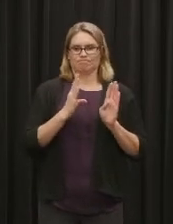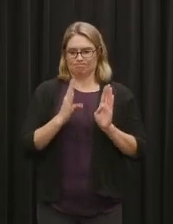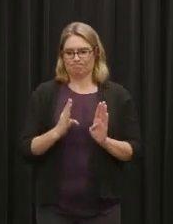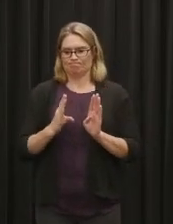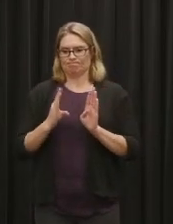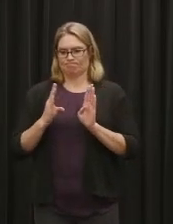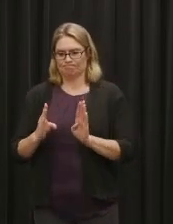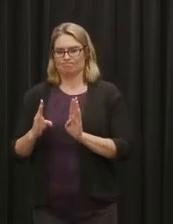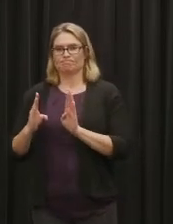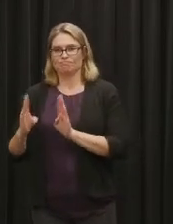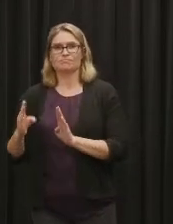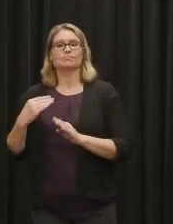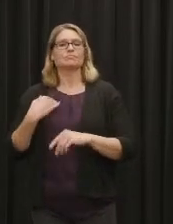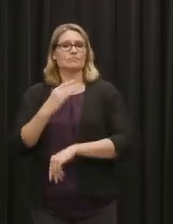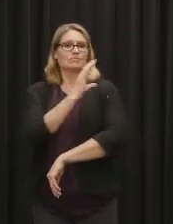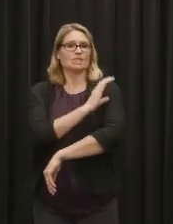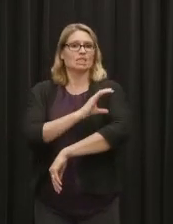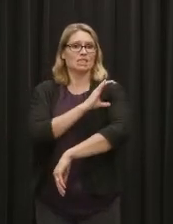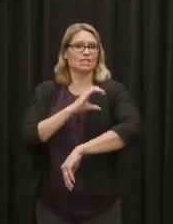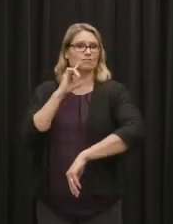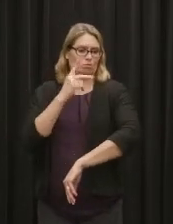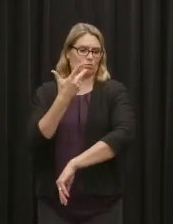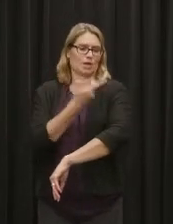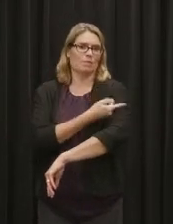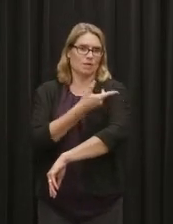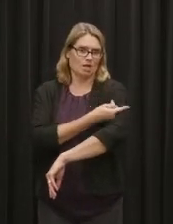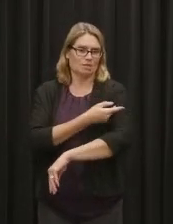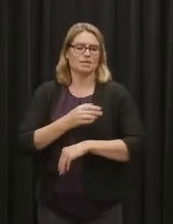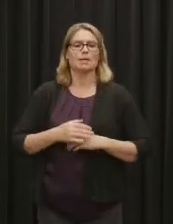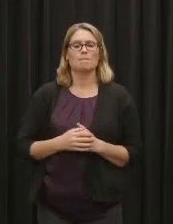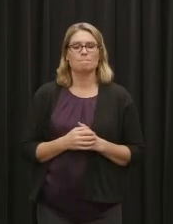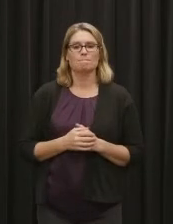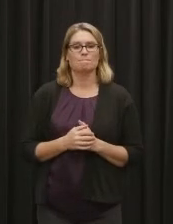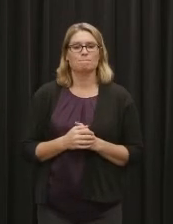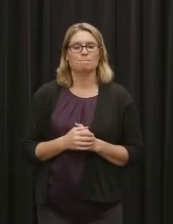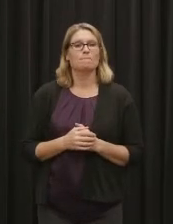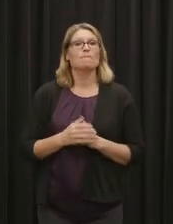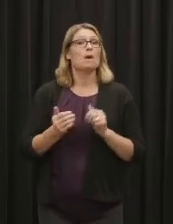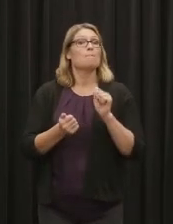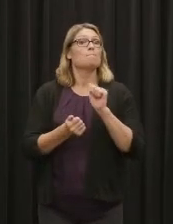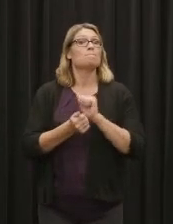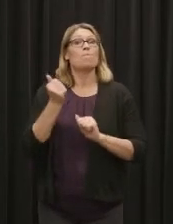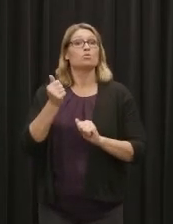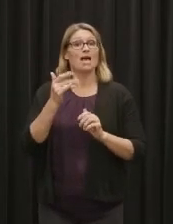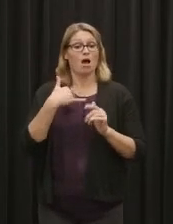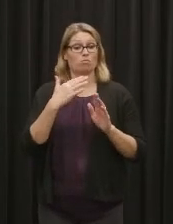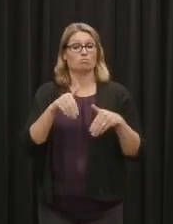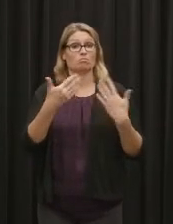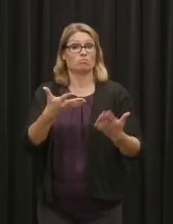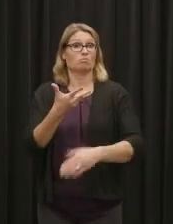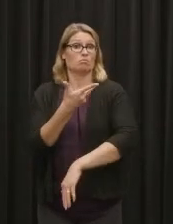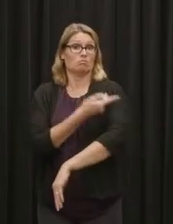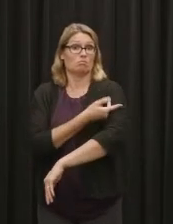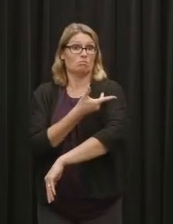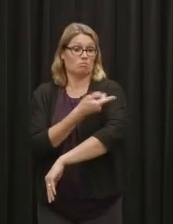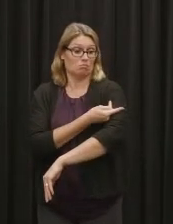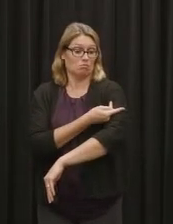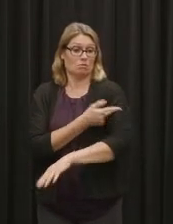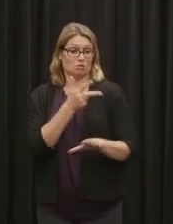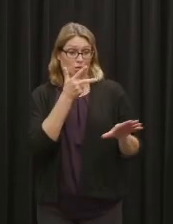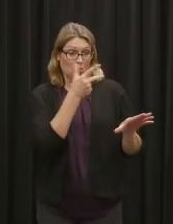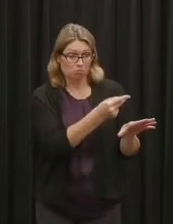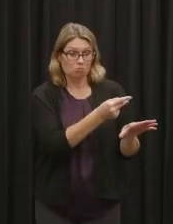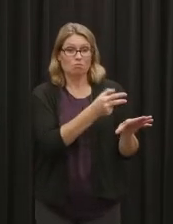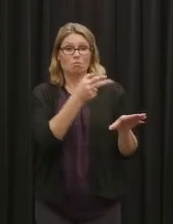an immunization clinic. But a large part of the delivery of this vaccine, the administering the